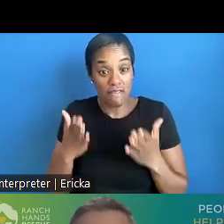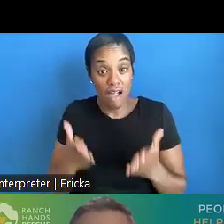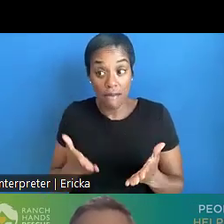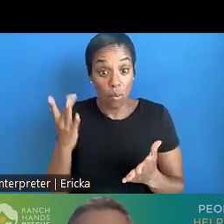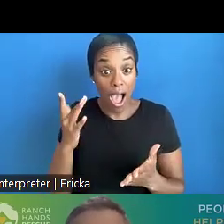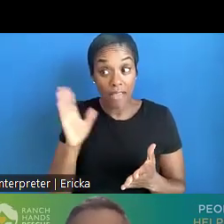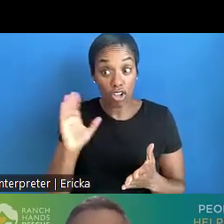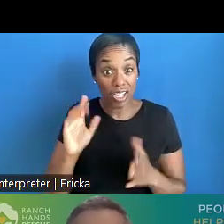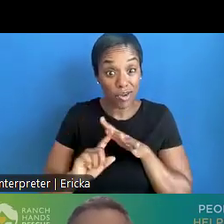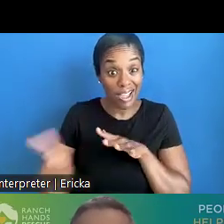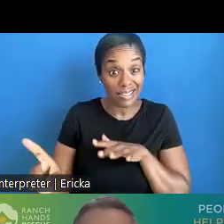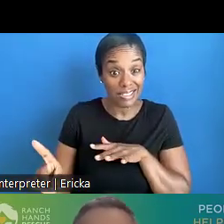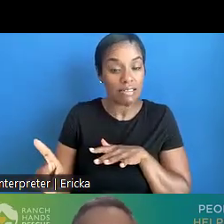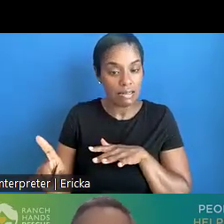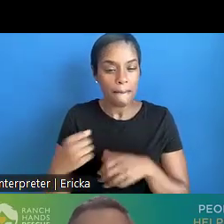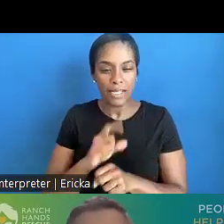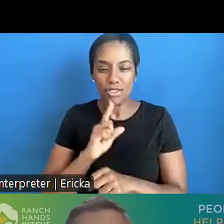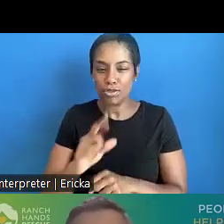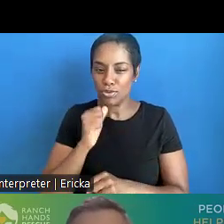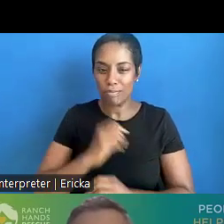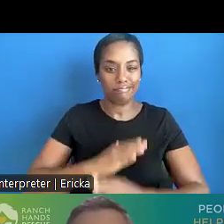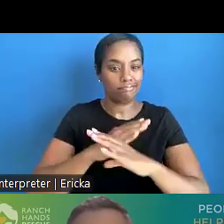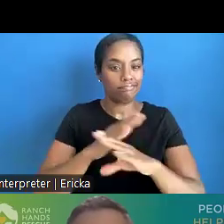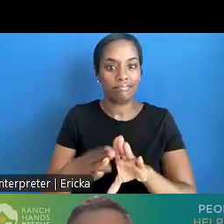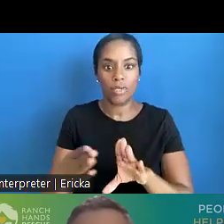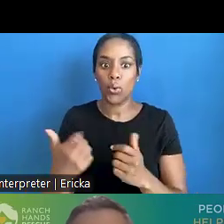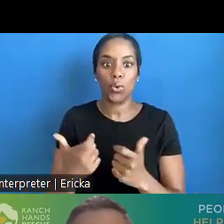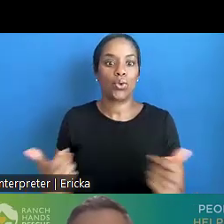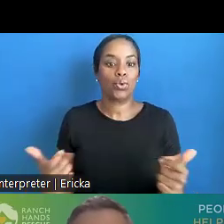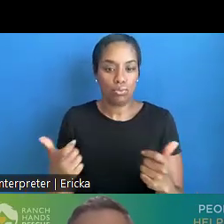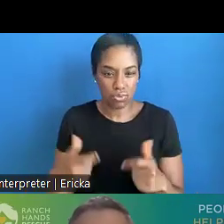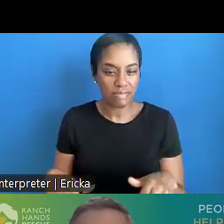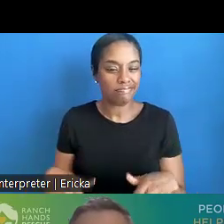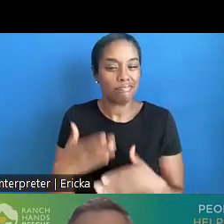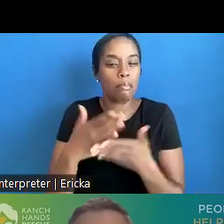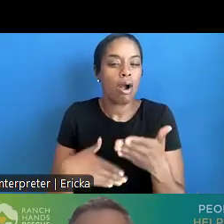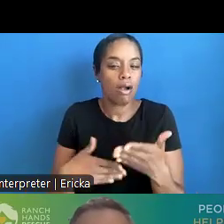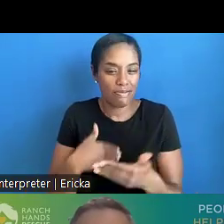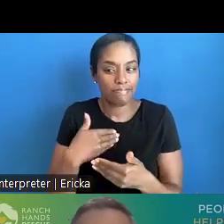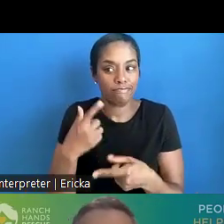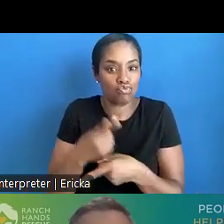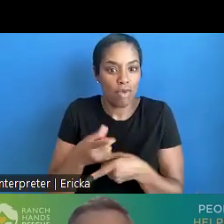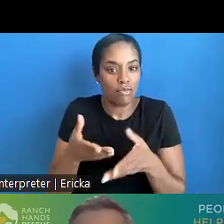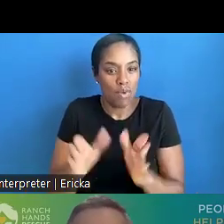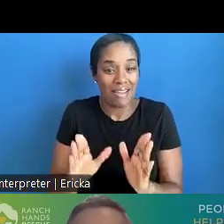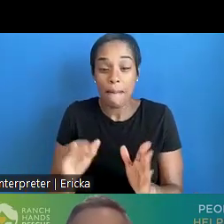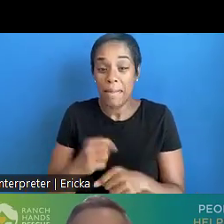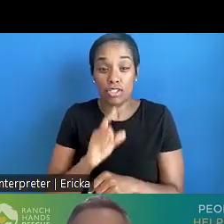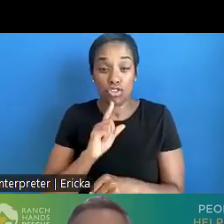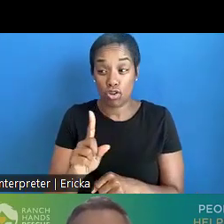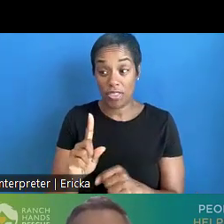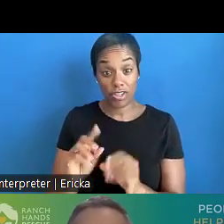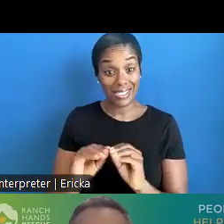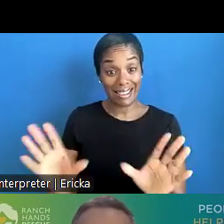of it. So not blocking that is a huge step in the right direction, making sure there's a clear line, even if they don't ever use it,